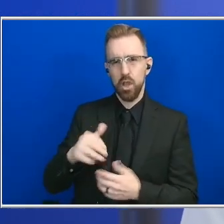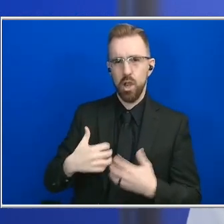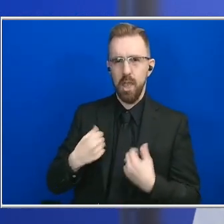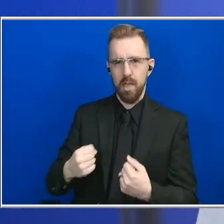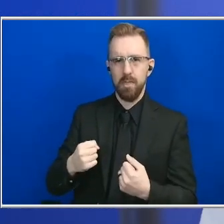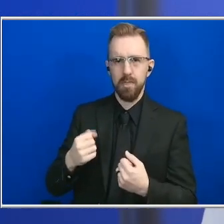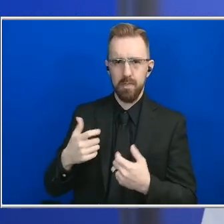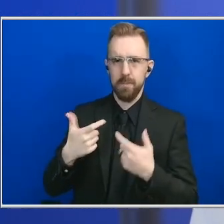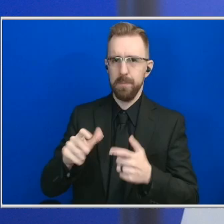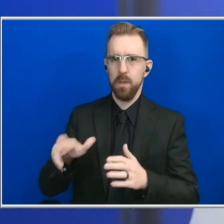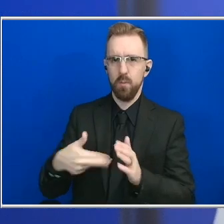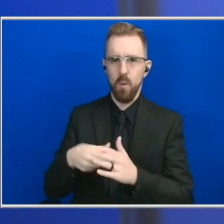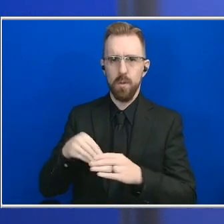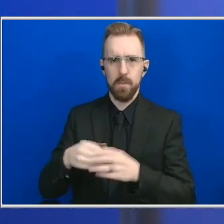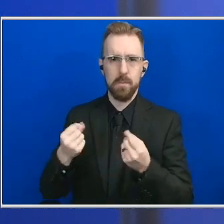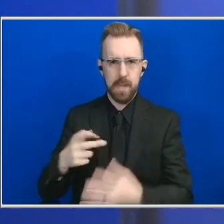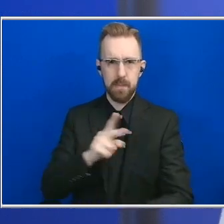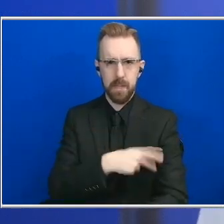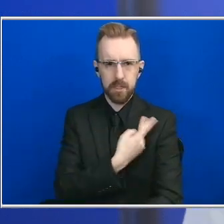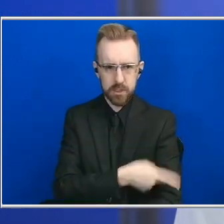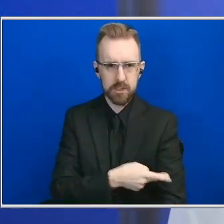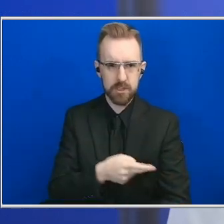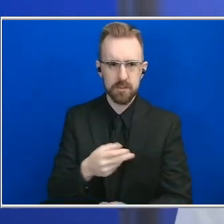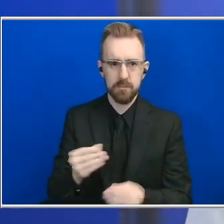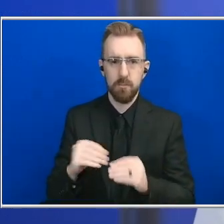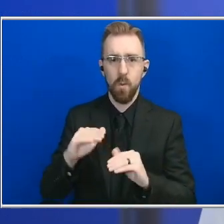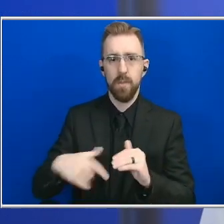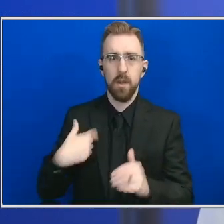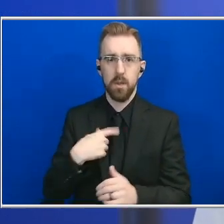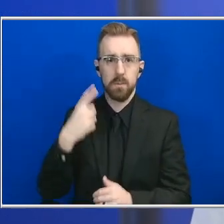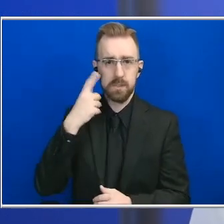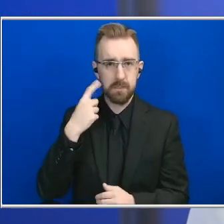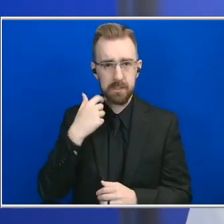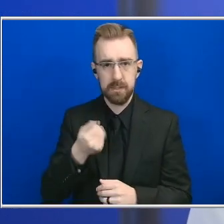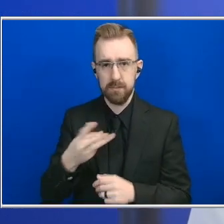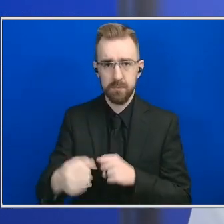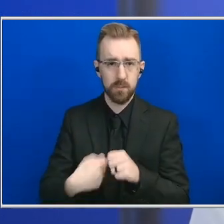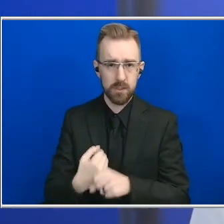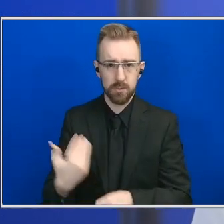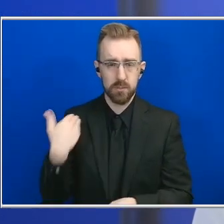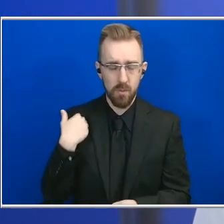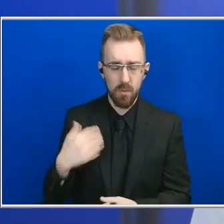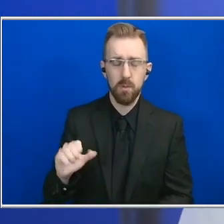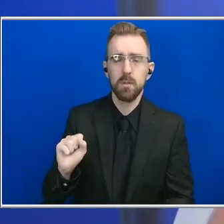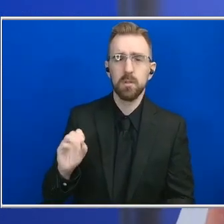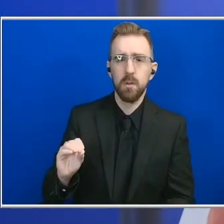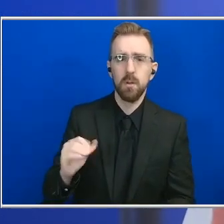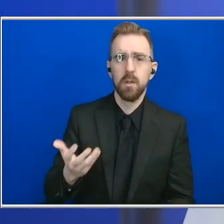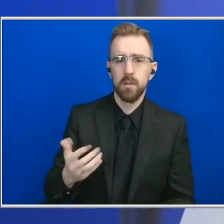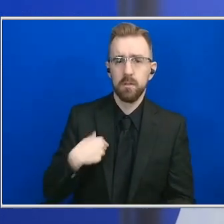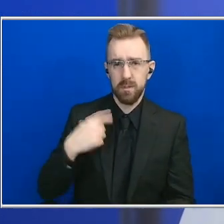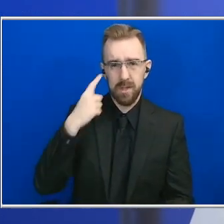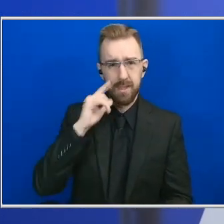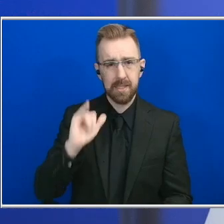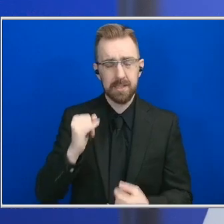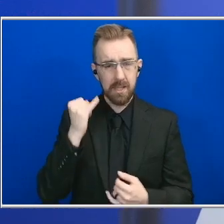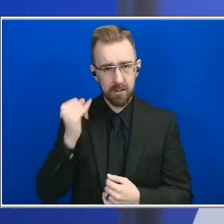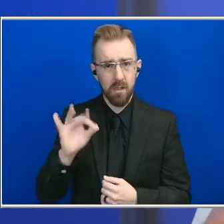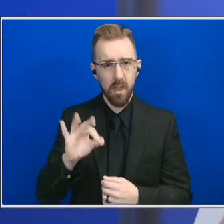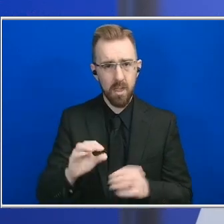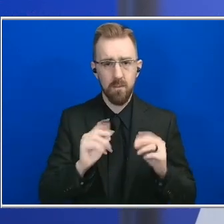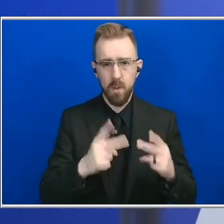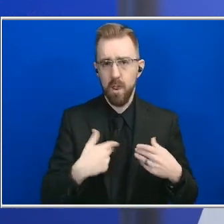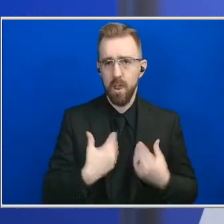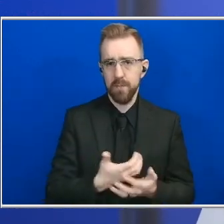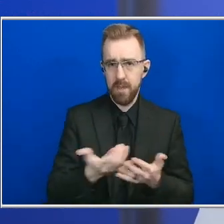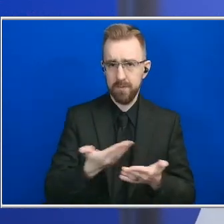patients, more than we suspected a few years ago. And so, I mean, I think this idea of, okay, we got lots of things going on, we